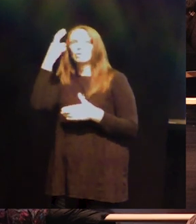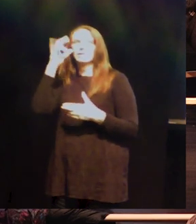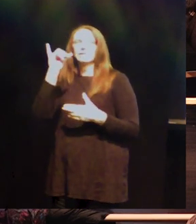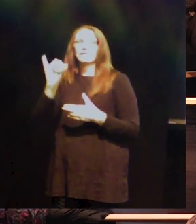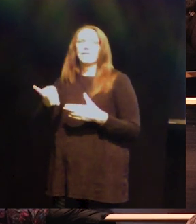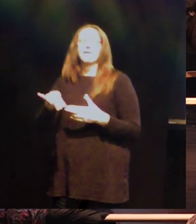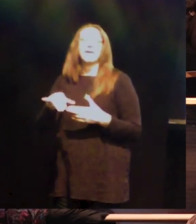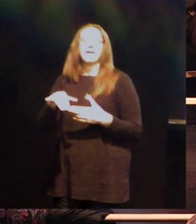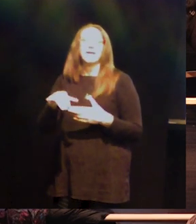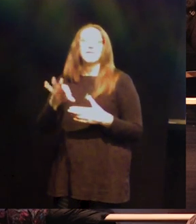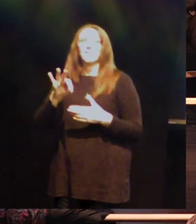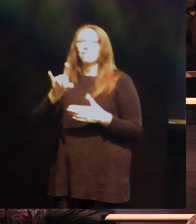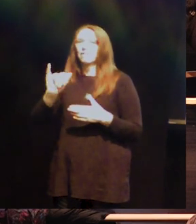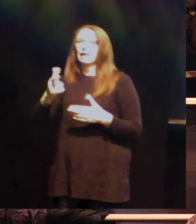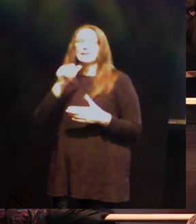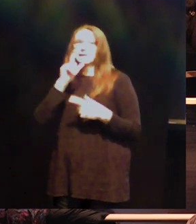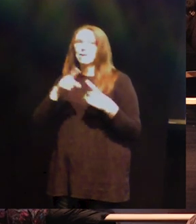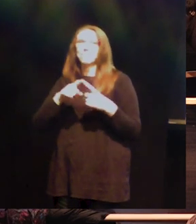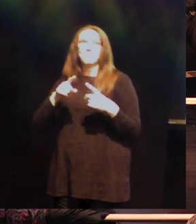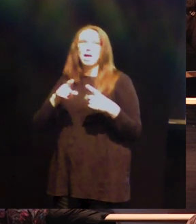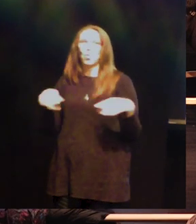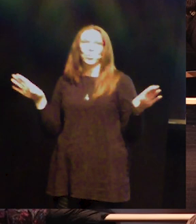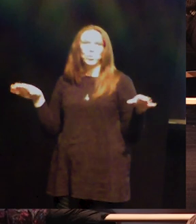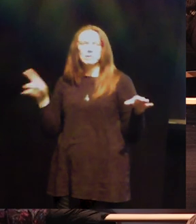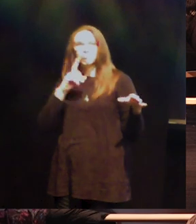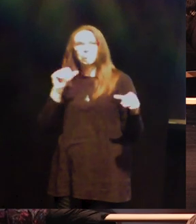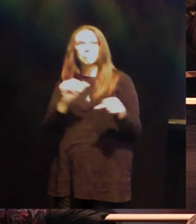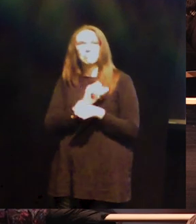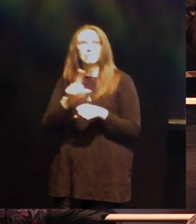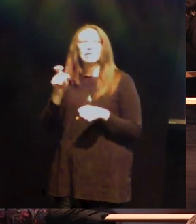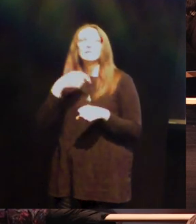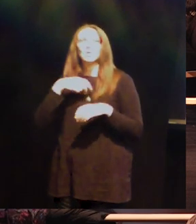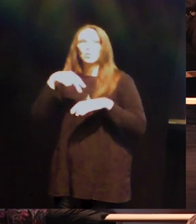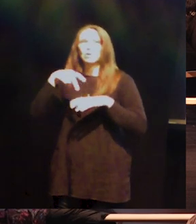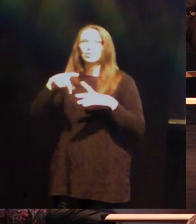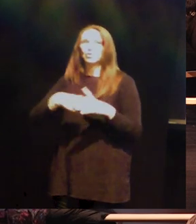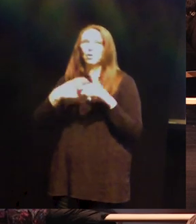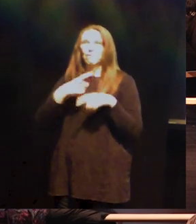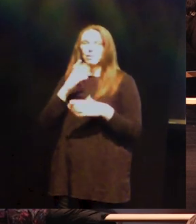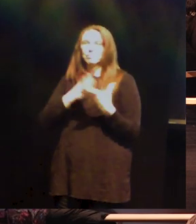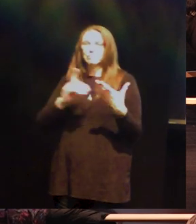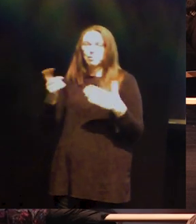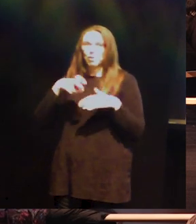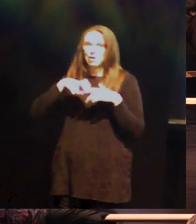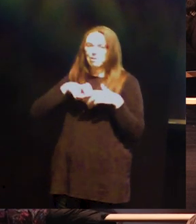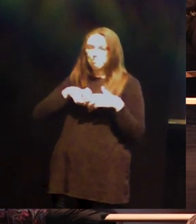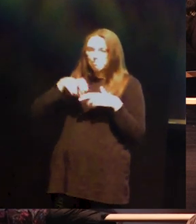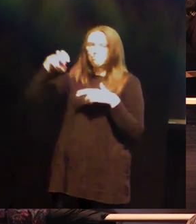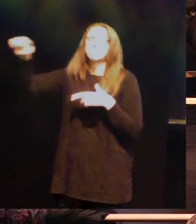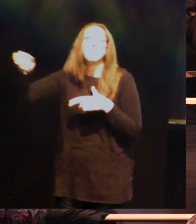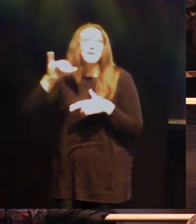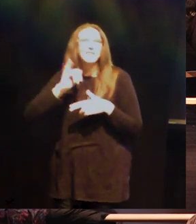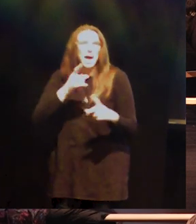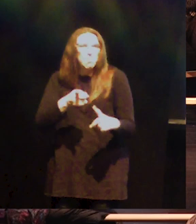know, flying is not just about wings, right? And like you actually have to have a place to launch from. And I think there is a part of her at that